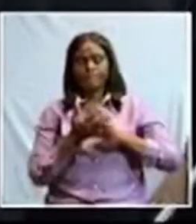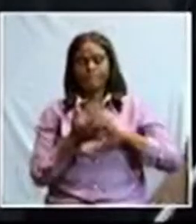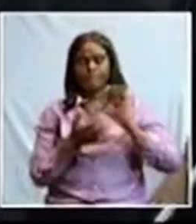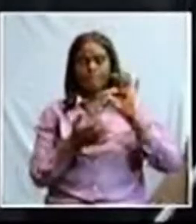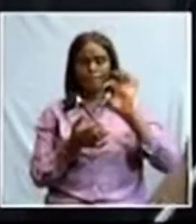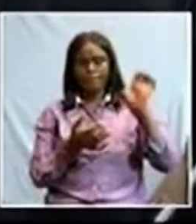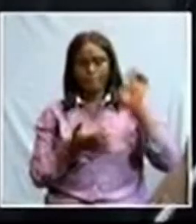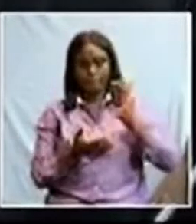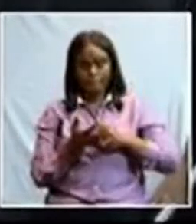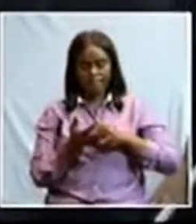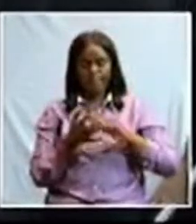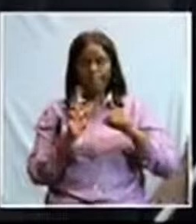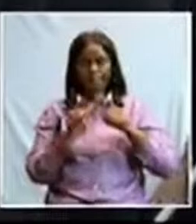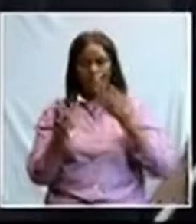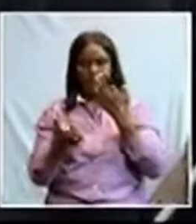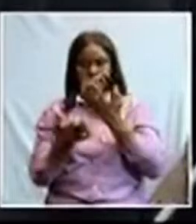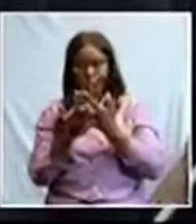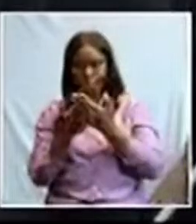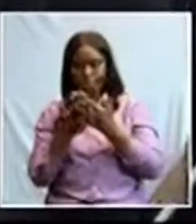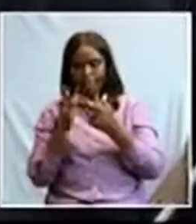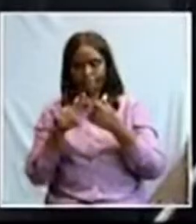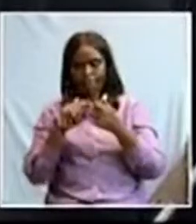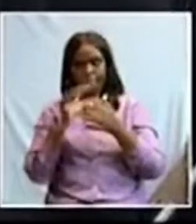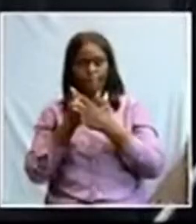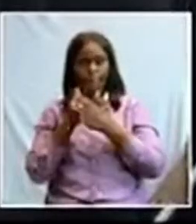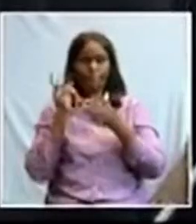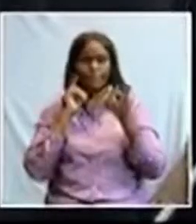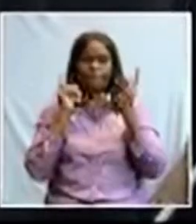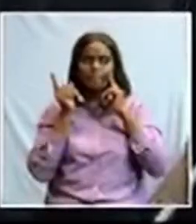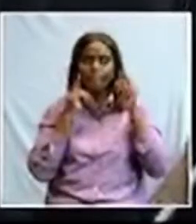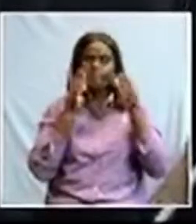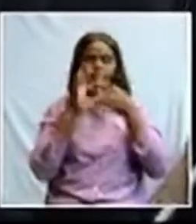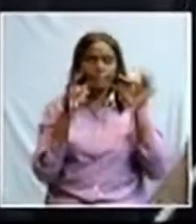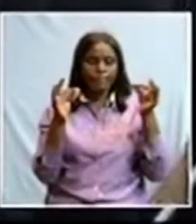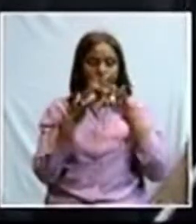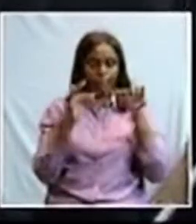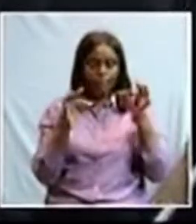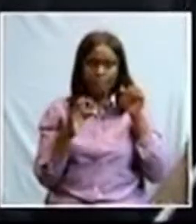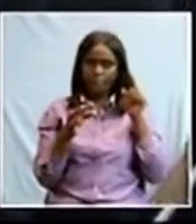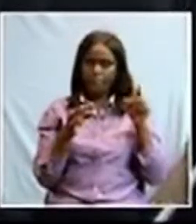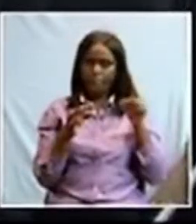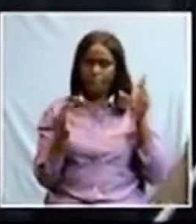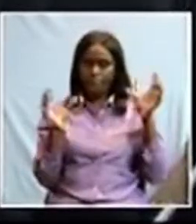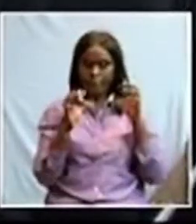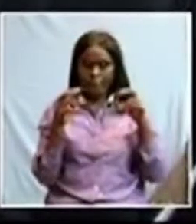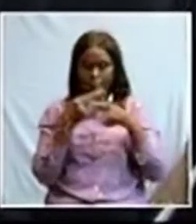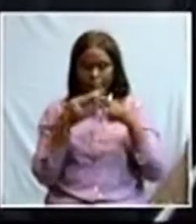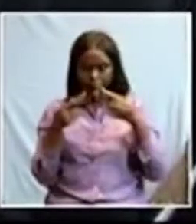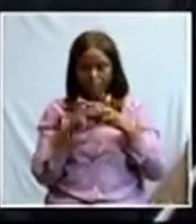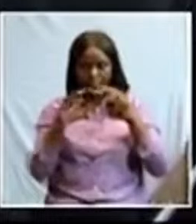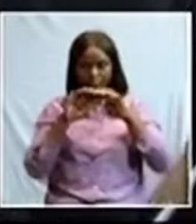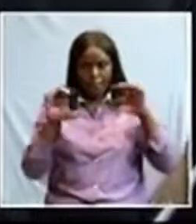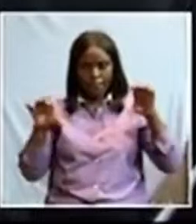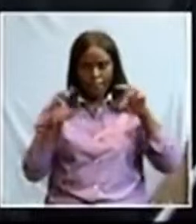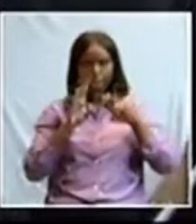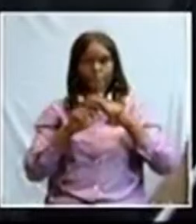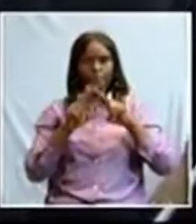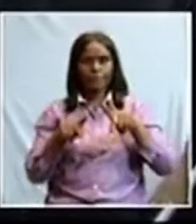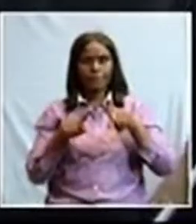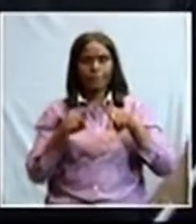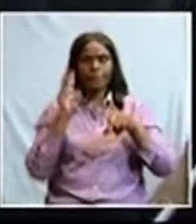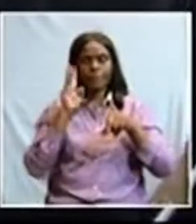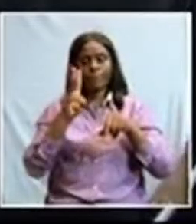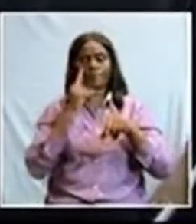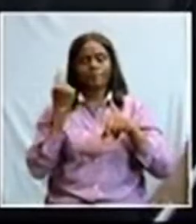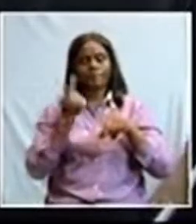900,000 kwacha, but at bidding, however, all those stories. This classroom block, Chair, will